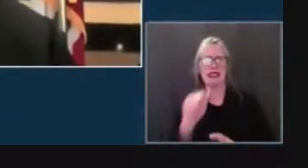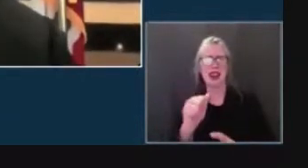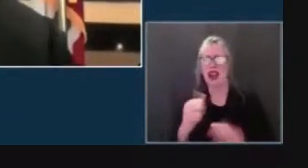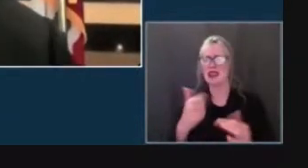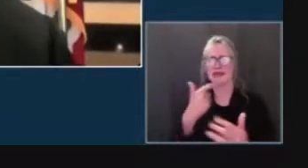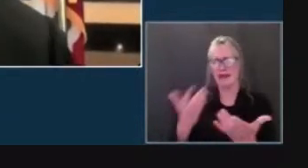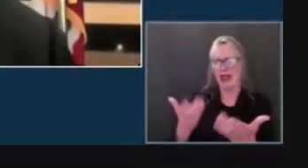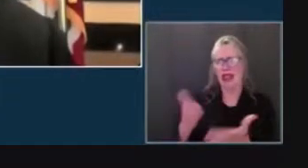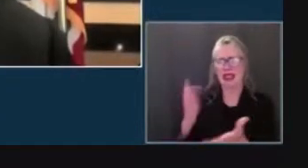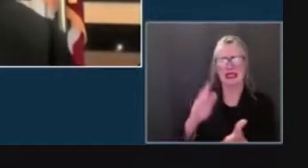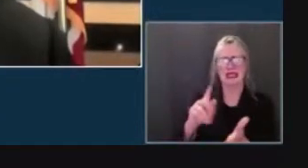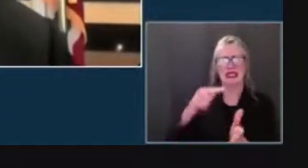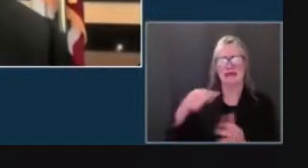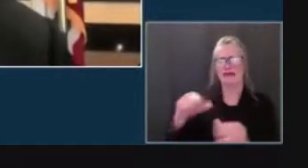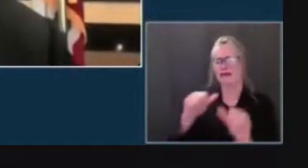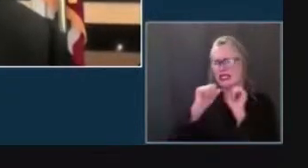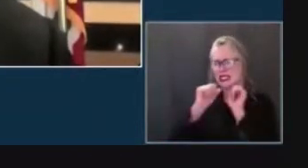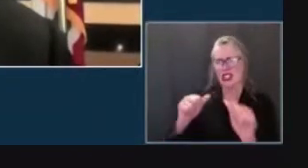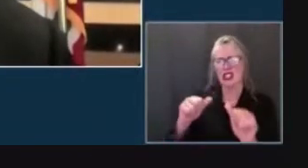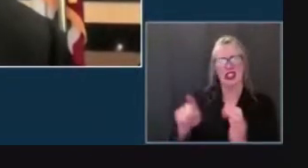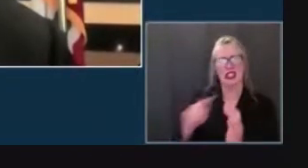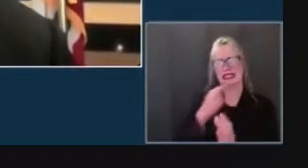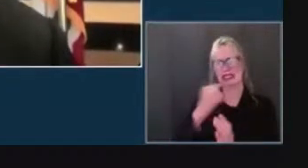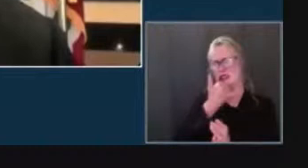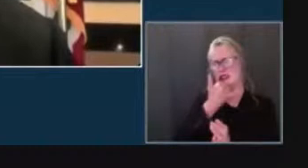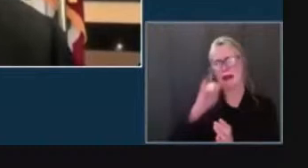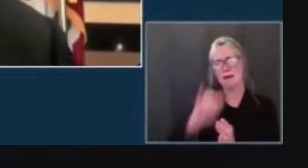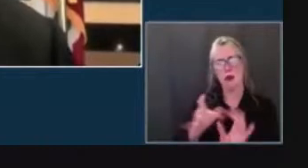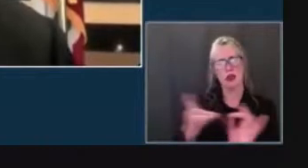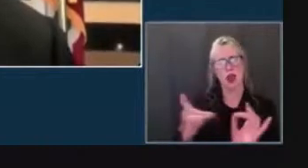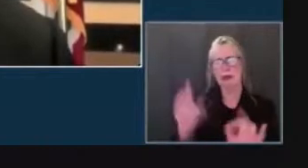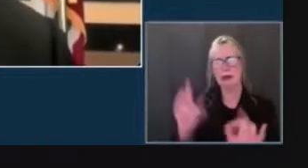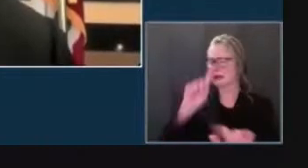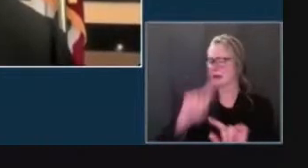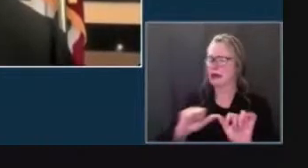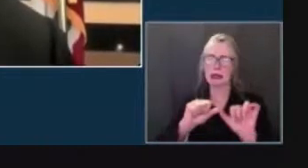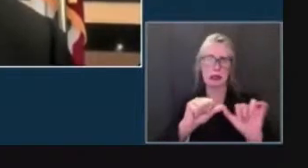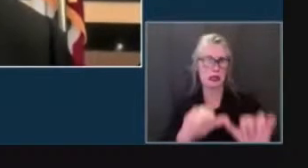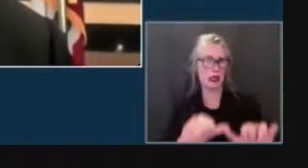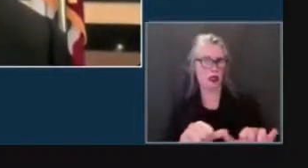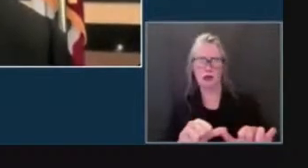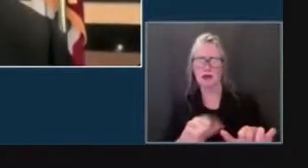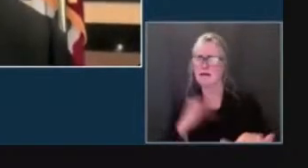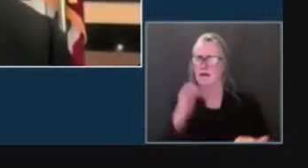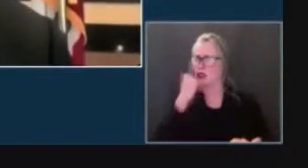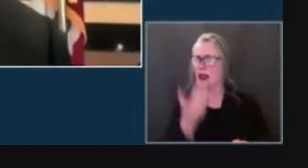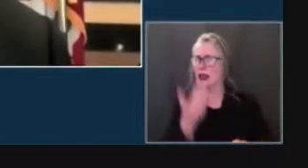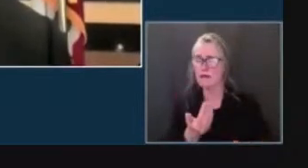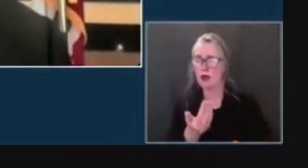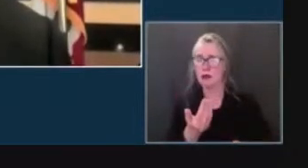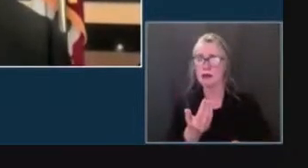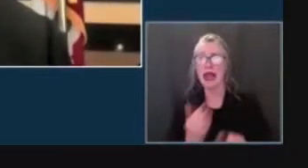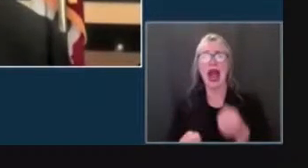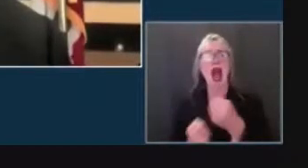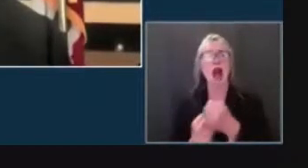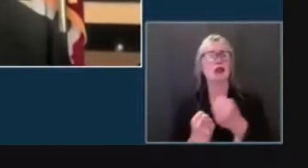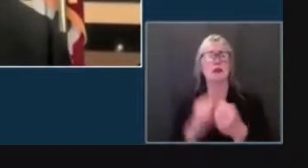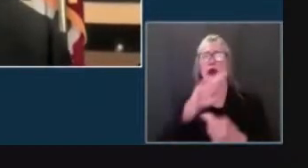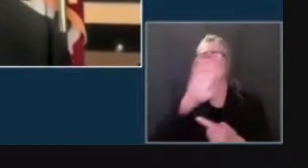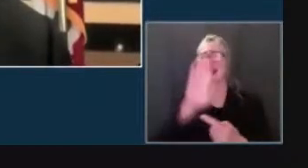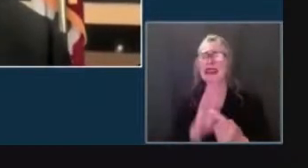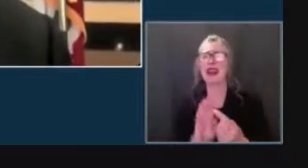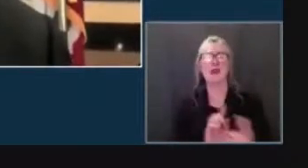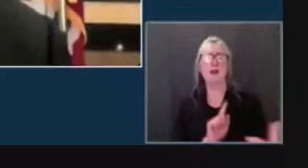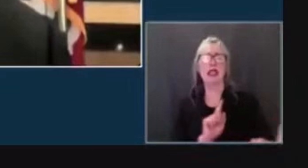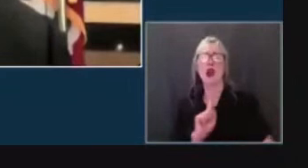in this party. That cannot continue. Our support for the Democratic Party can never be a one-way street.